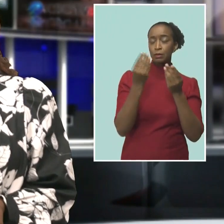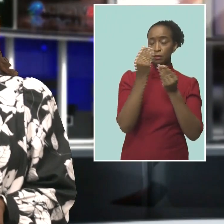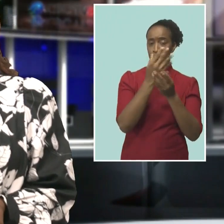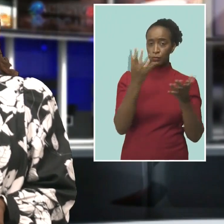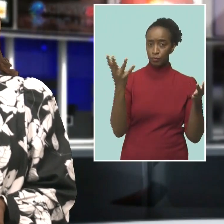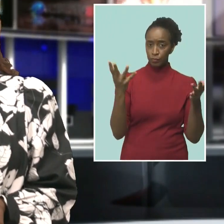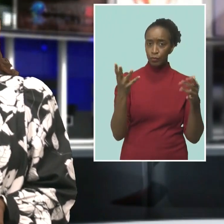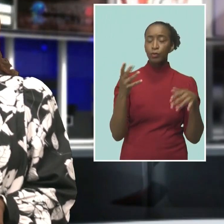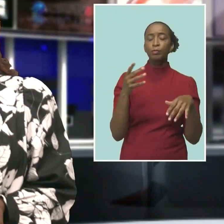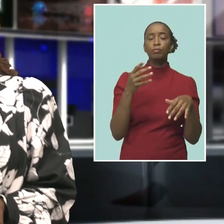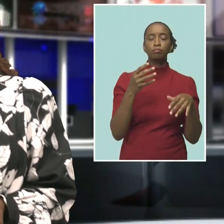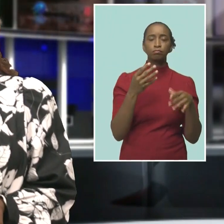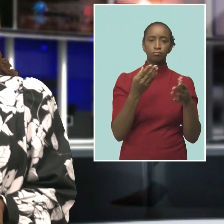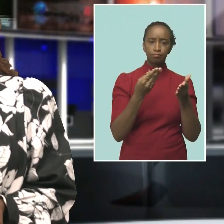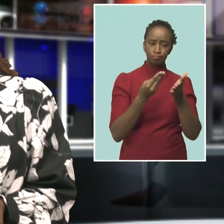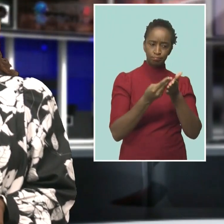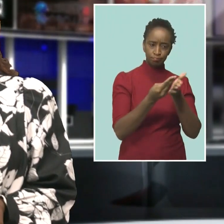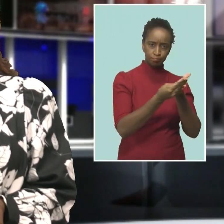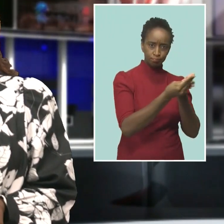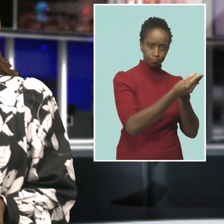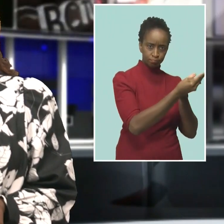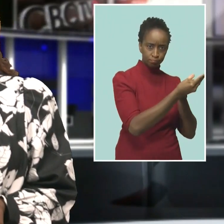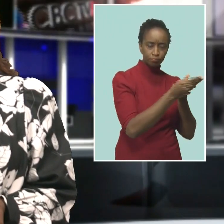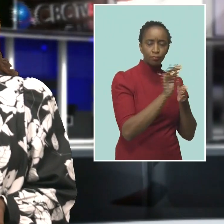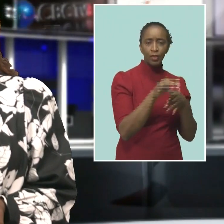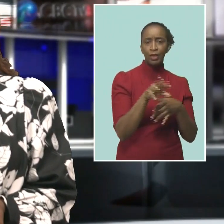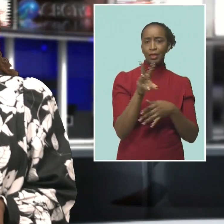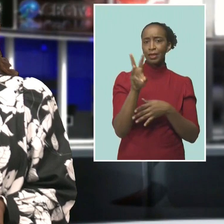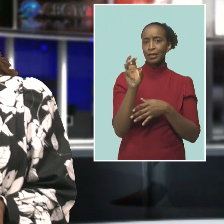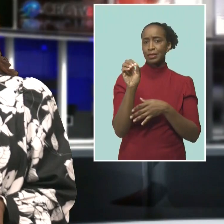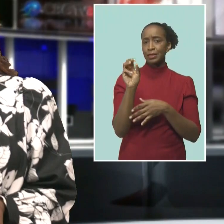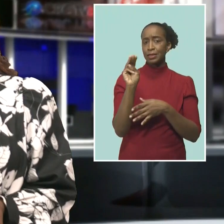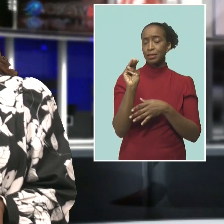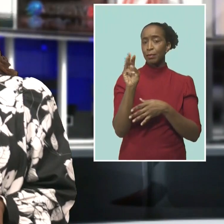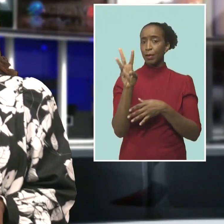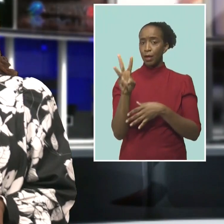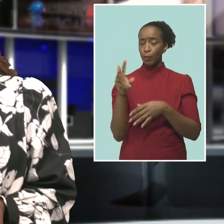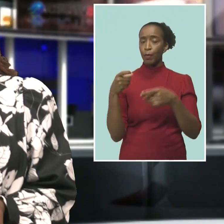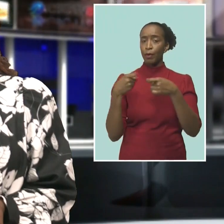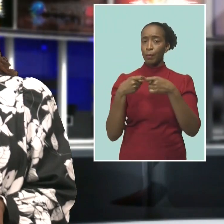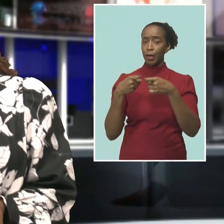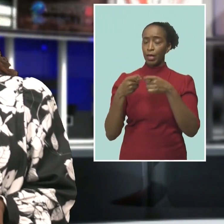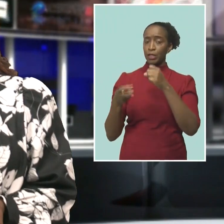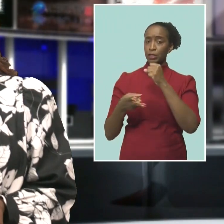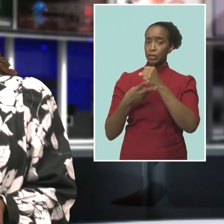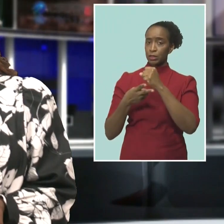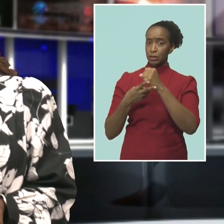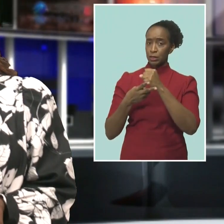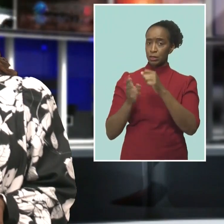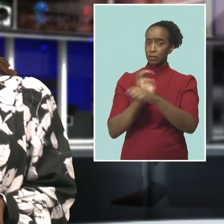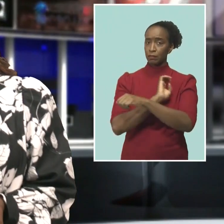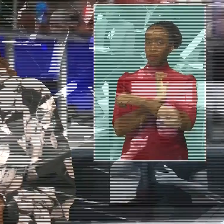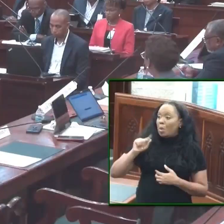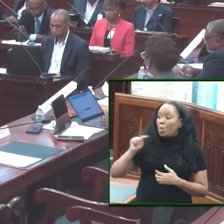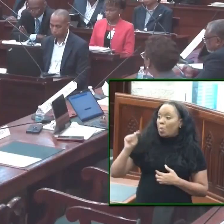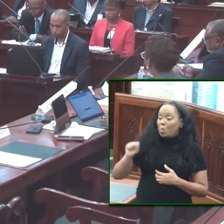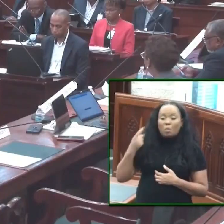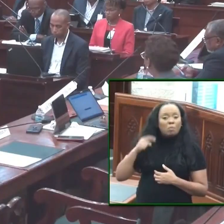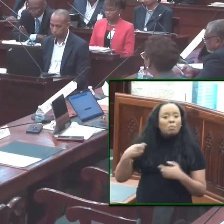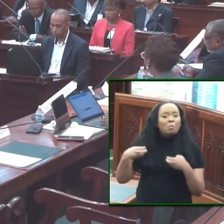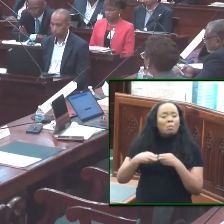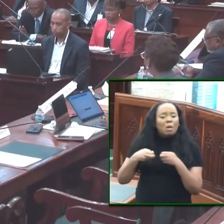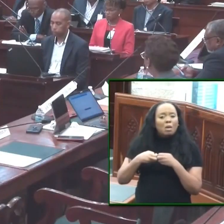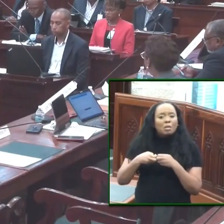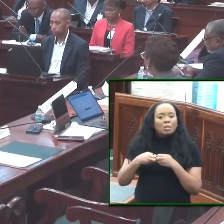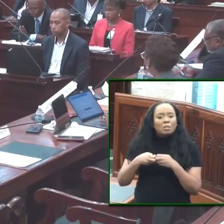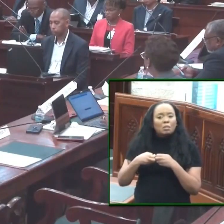competitive procurement with regard to the 60 megawatts of battery energy storage systems. We would have